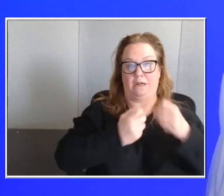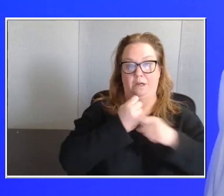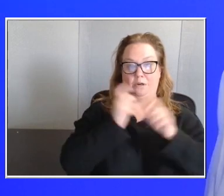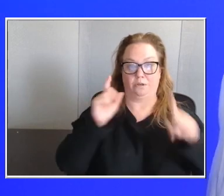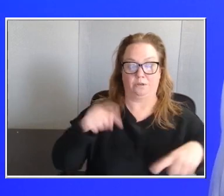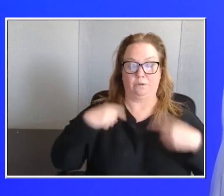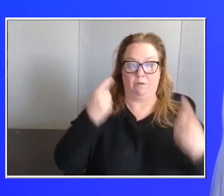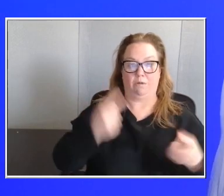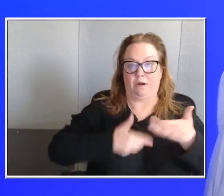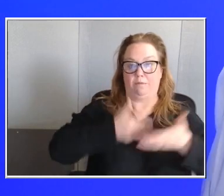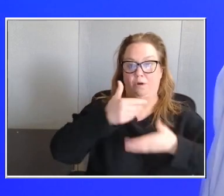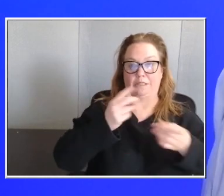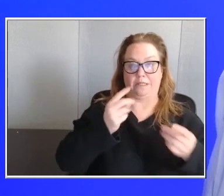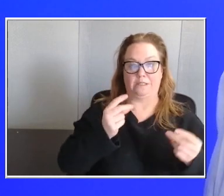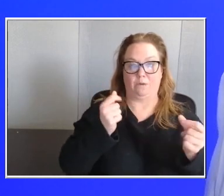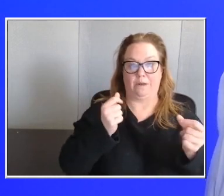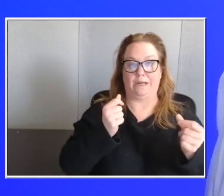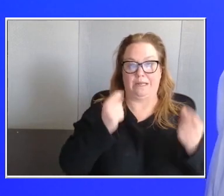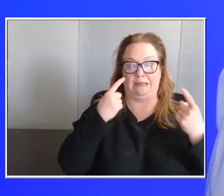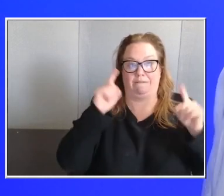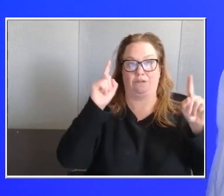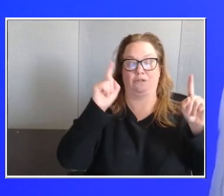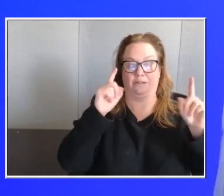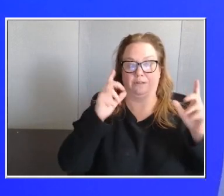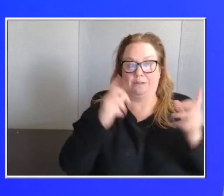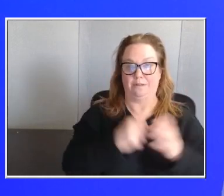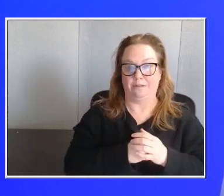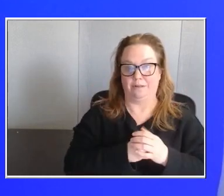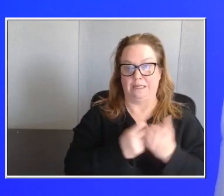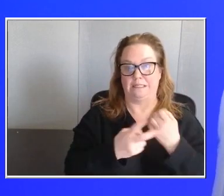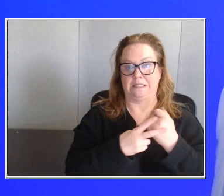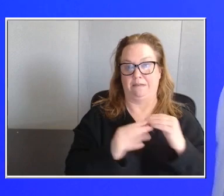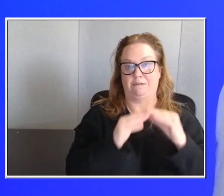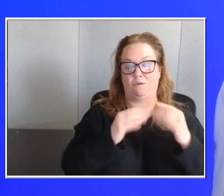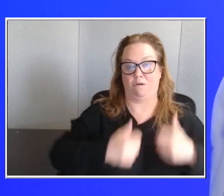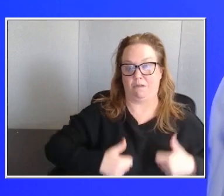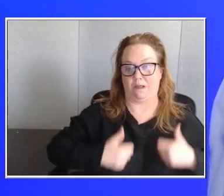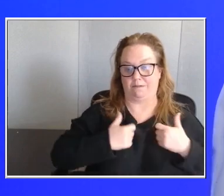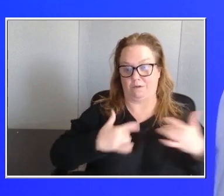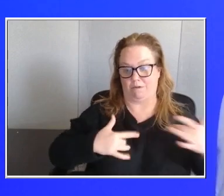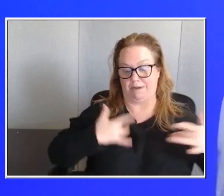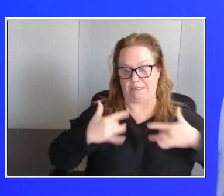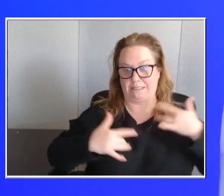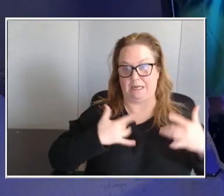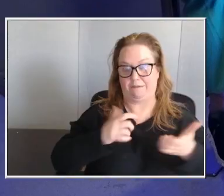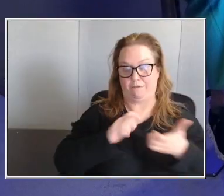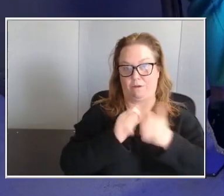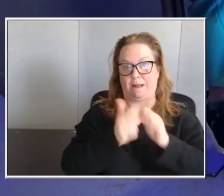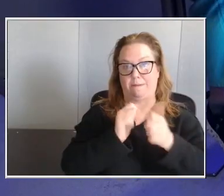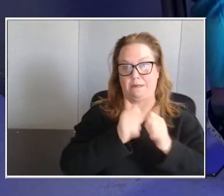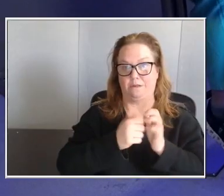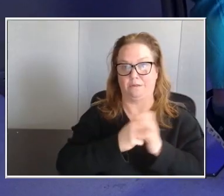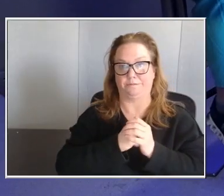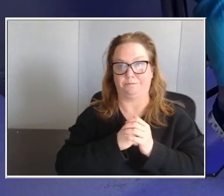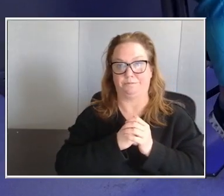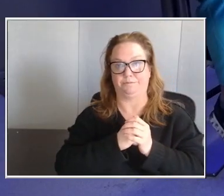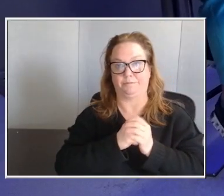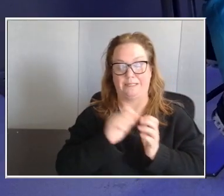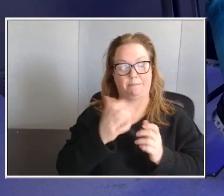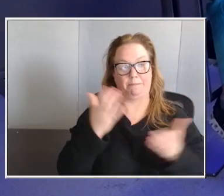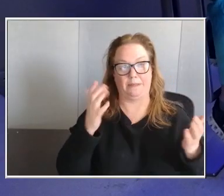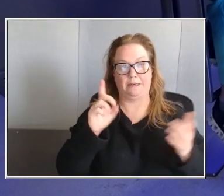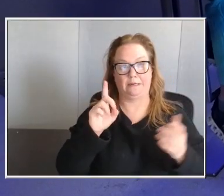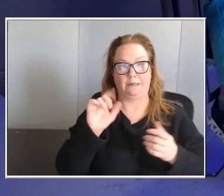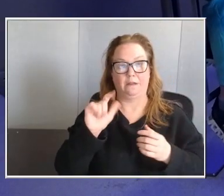quick, efficient, and effective, and saves more lives, and I'm excited for competition. It's a big darn deal. Dr.